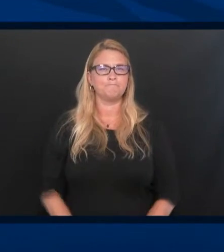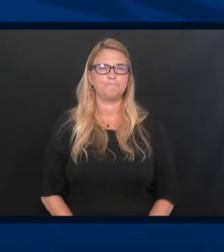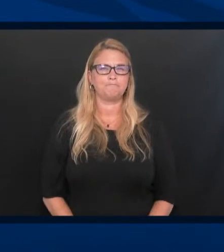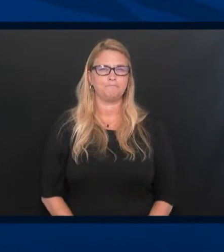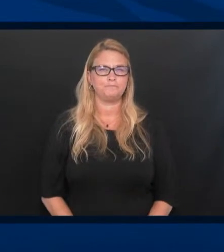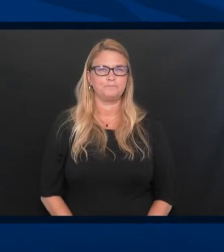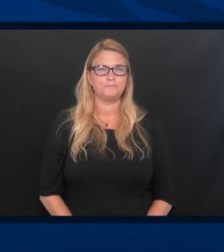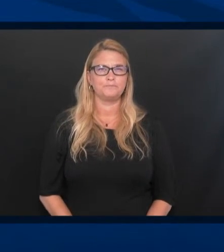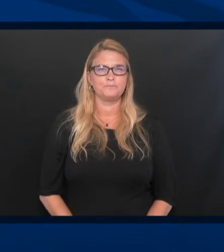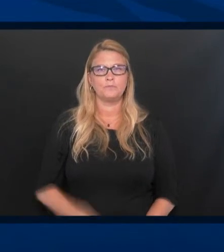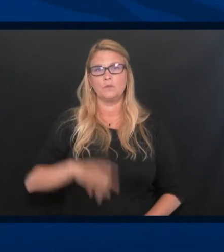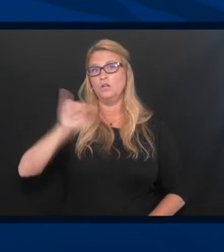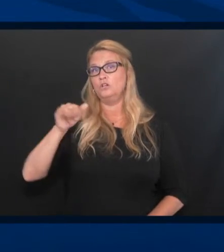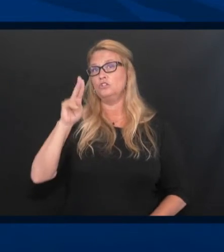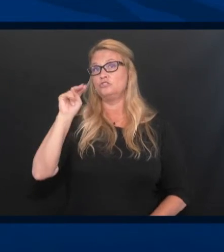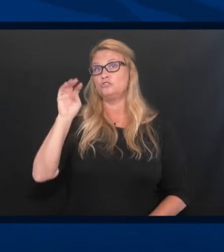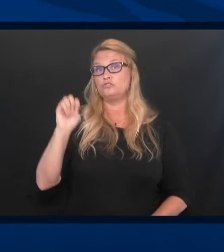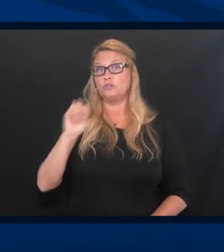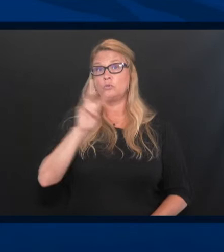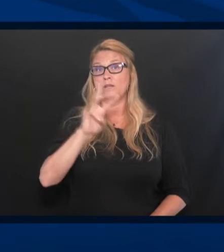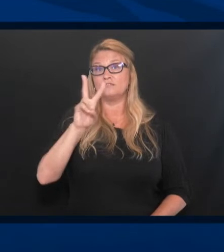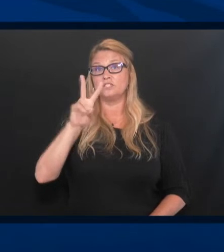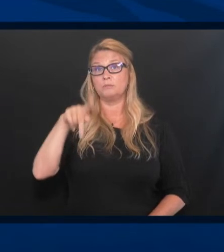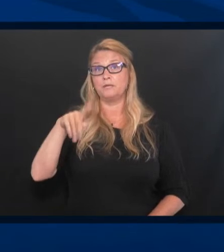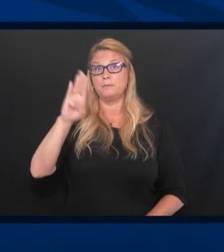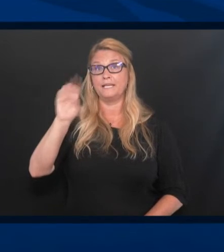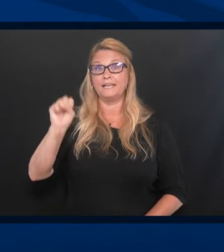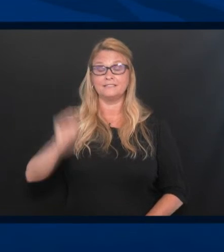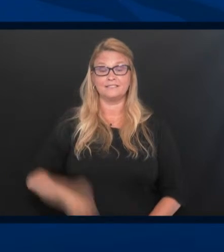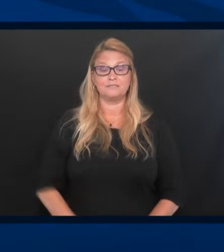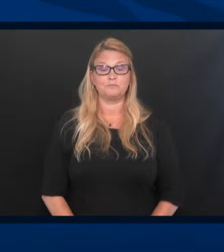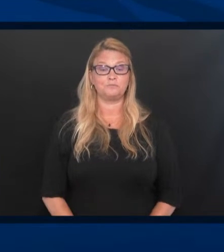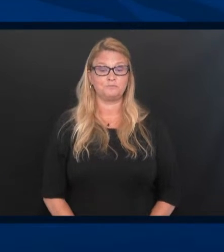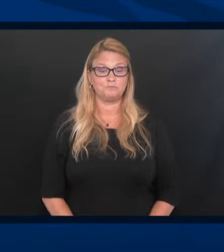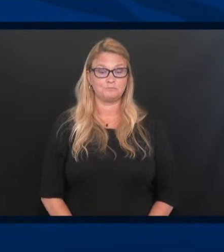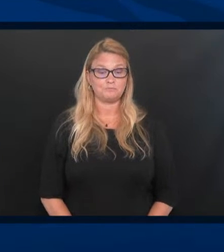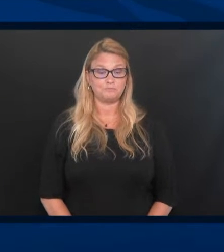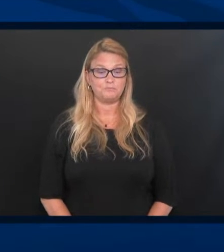right, thanks, Annie. Next to June Leffler with West Virginia Public Broadcasting.